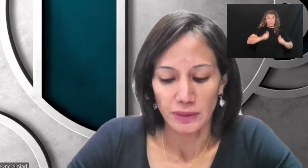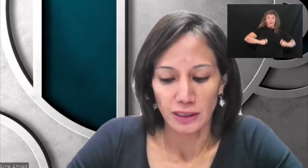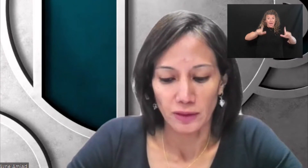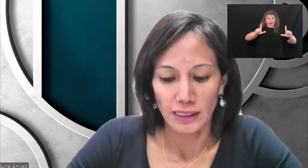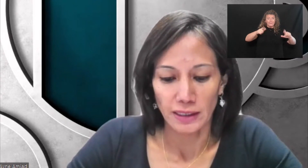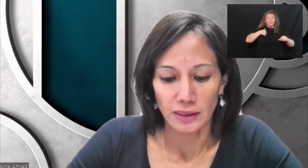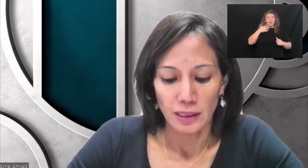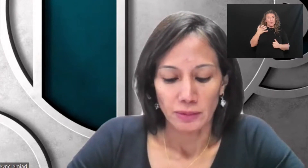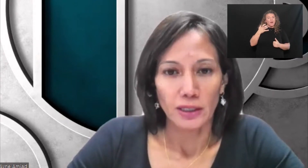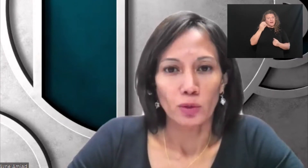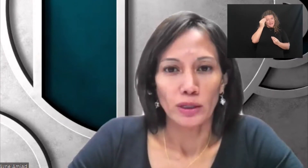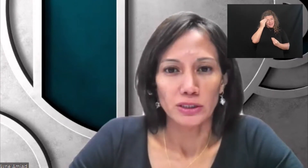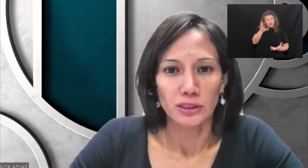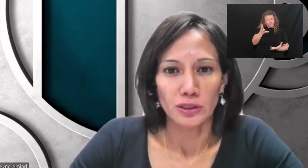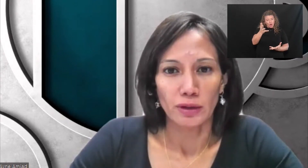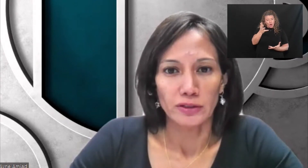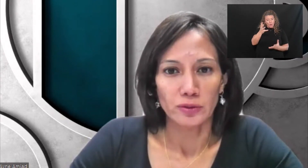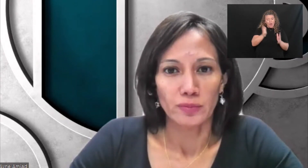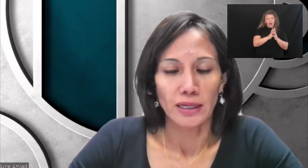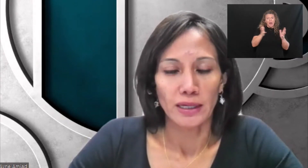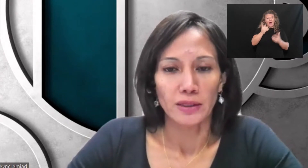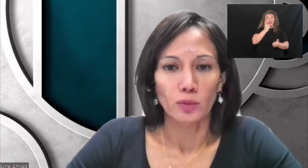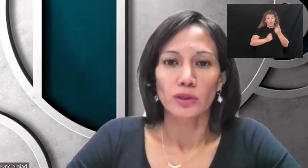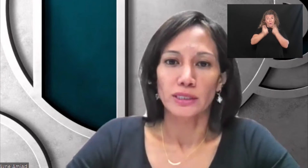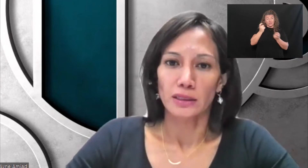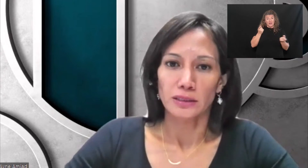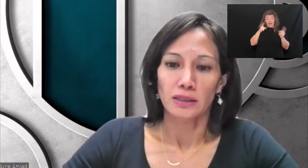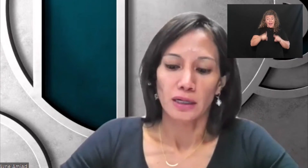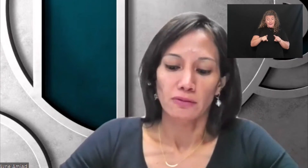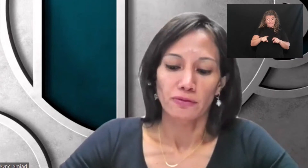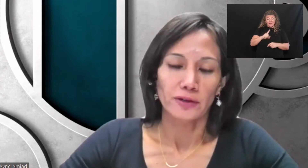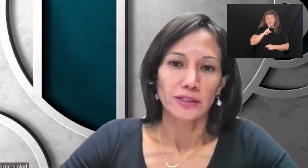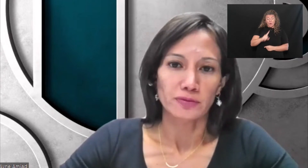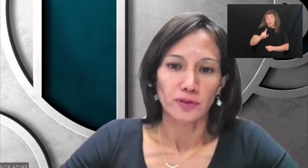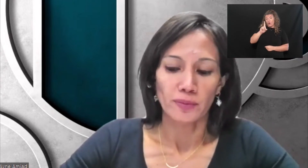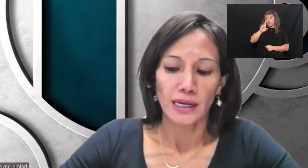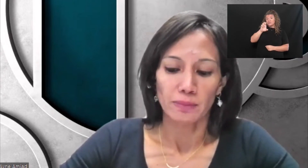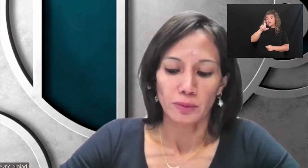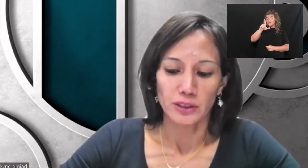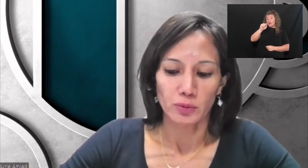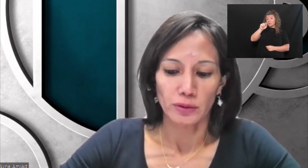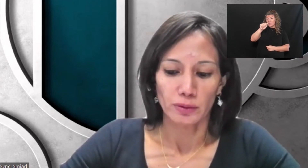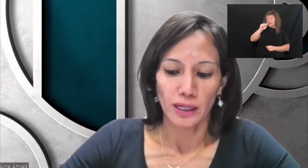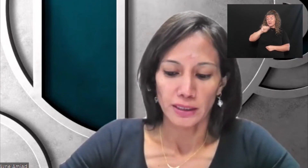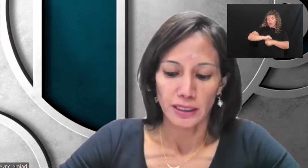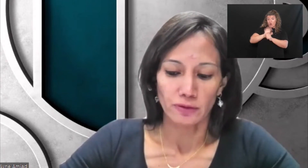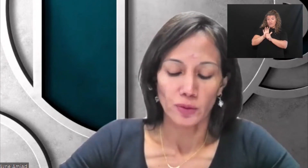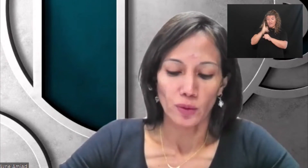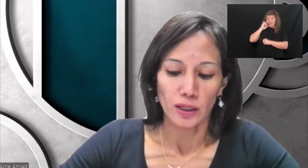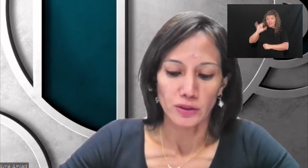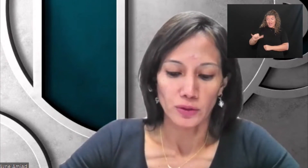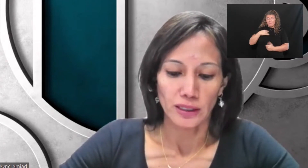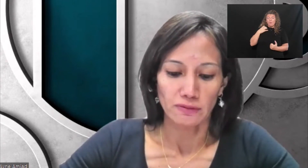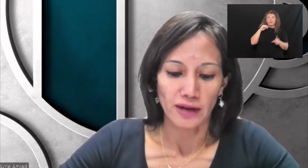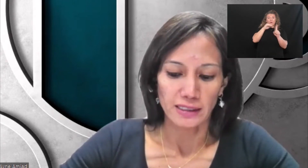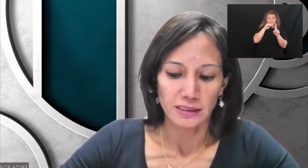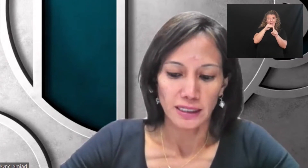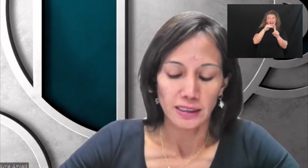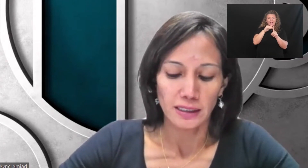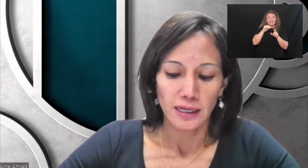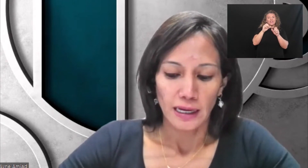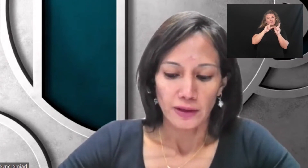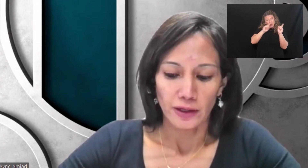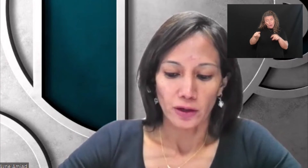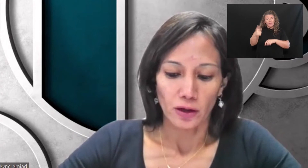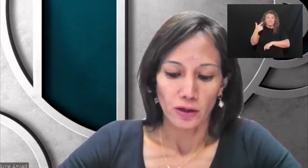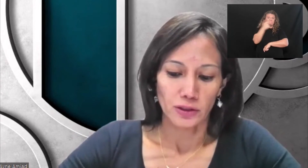an update on that. And a lot of questions did arise from that. There were Delta variants from that, but we just want to remind everyone to get